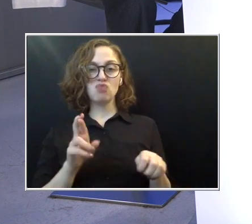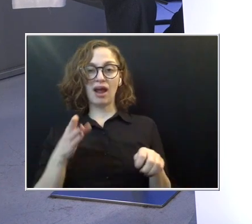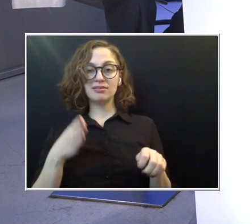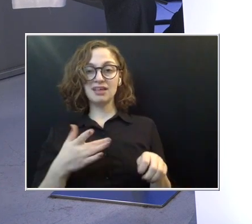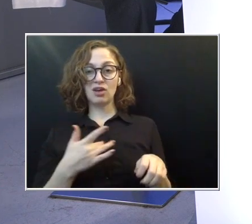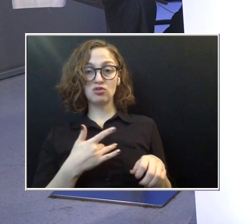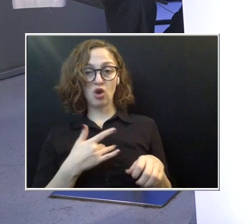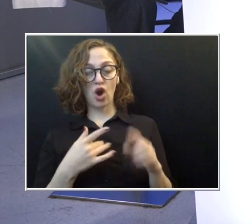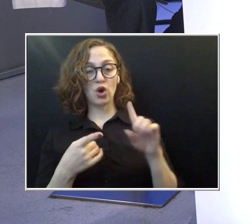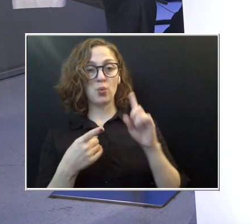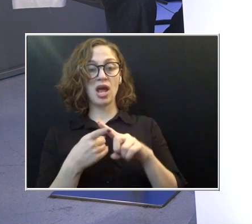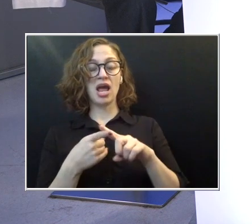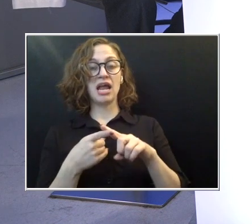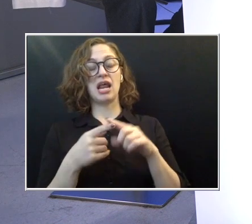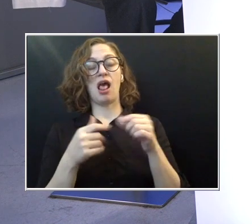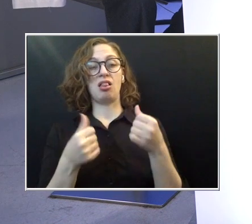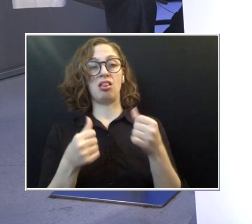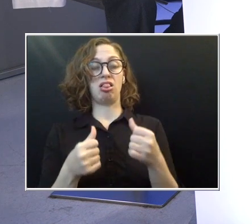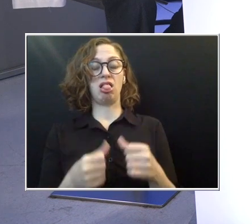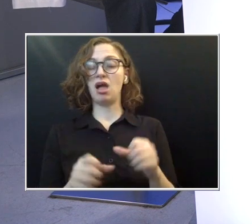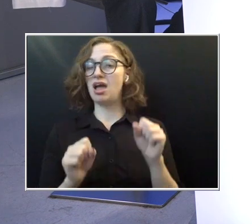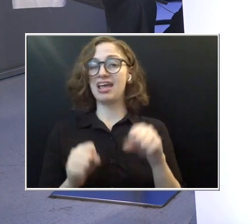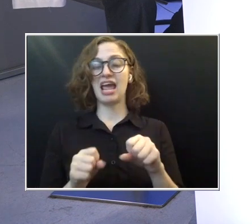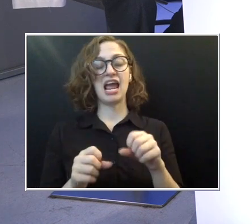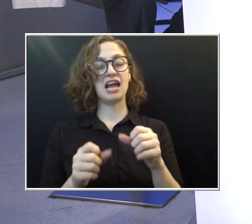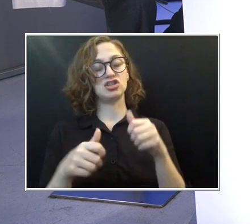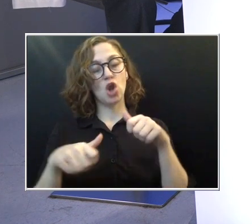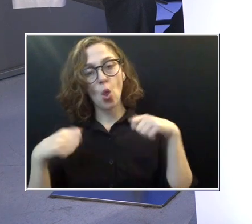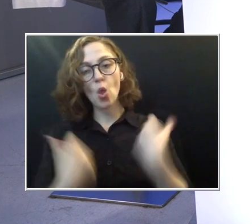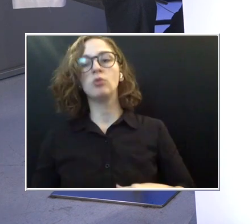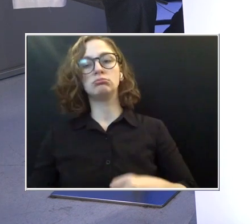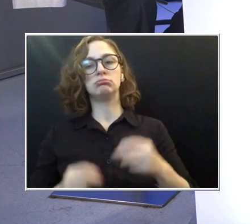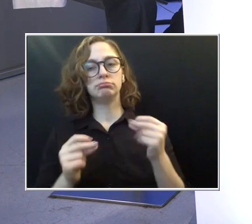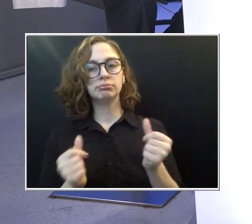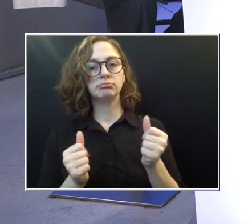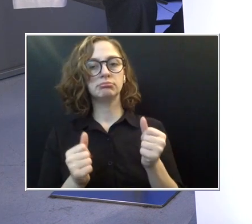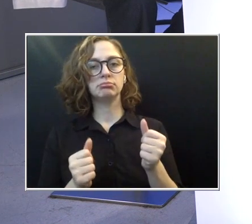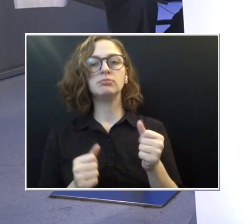Yeah. Why do some patients struggle to even get diagnosed?